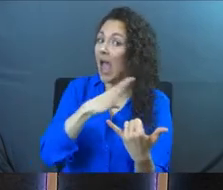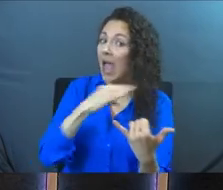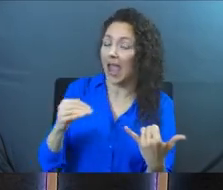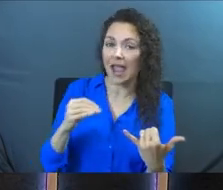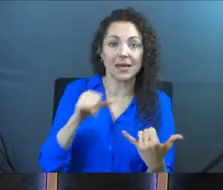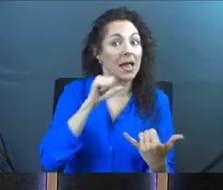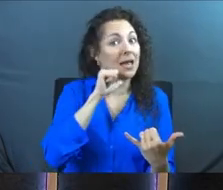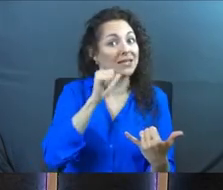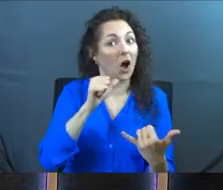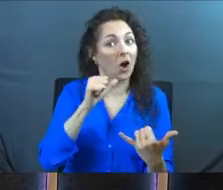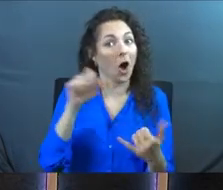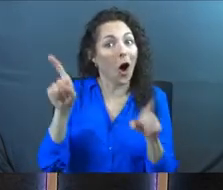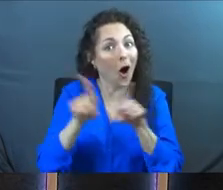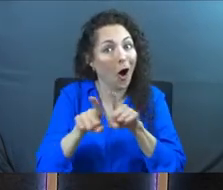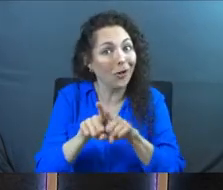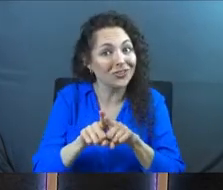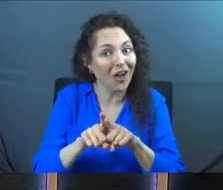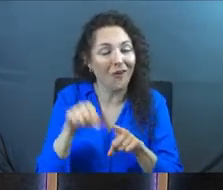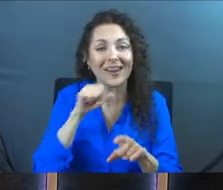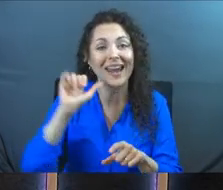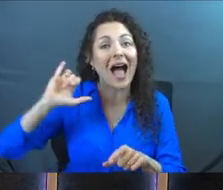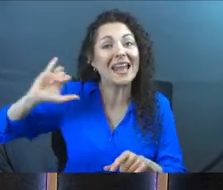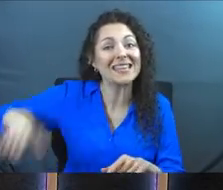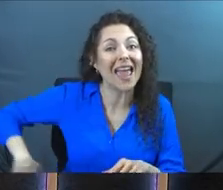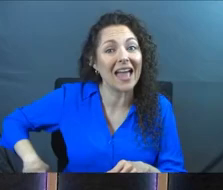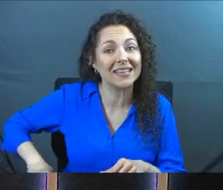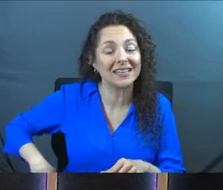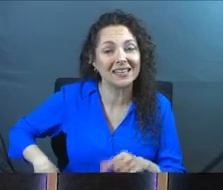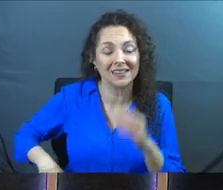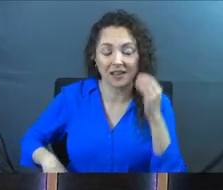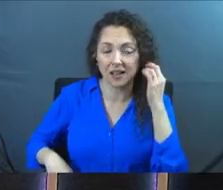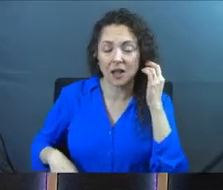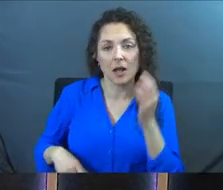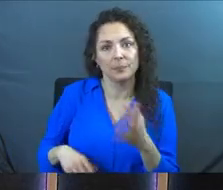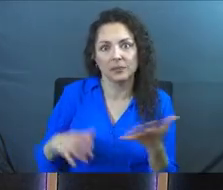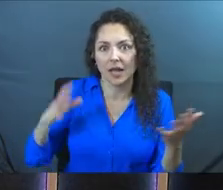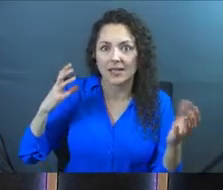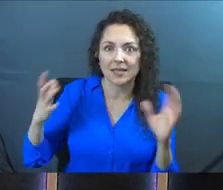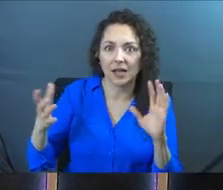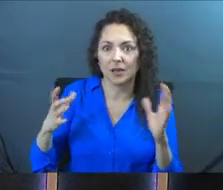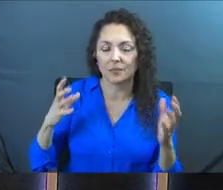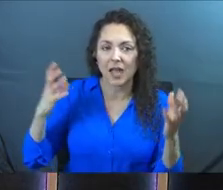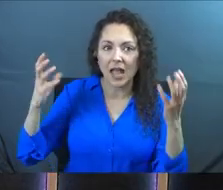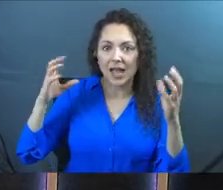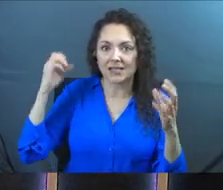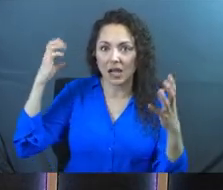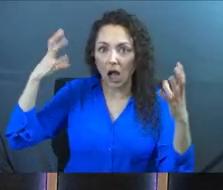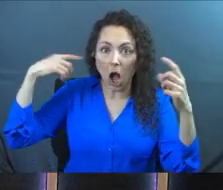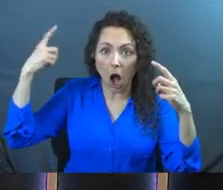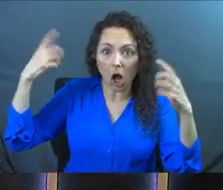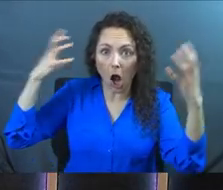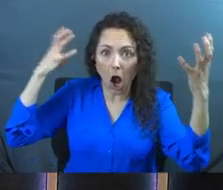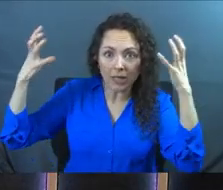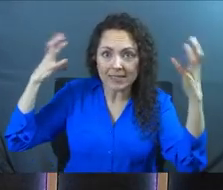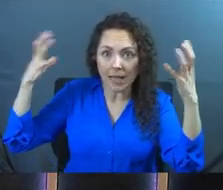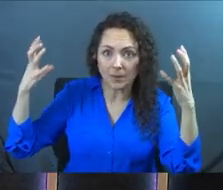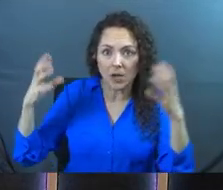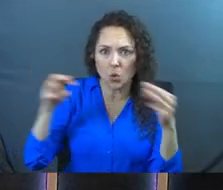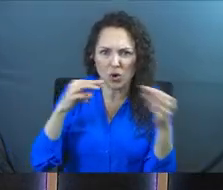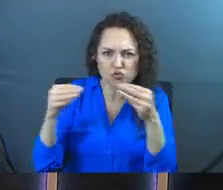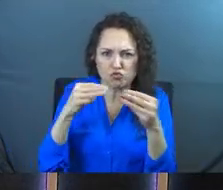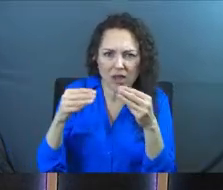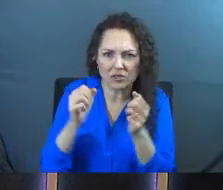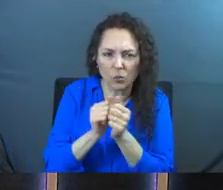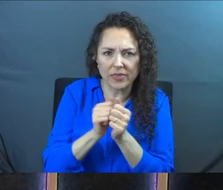it's not yet. It's now and it's not yet. This is one of the sort of paradoxes that we wrestle with in our faith that is actually